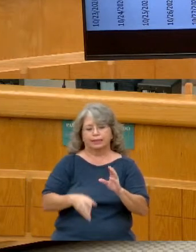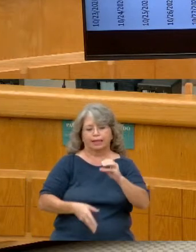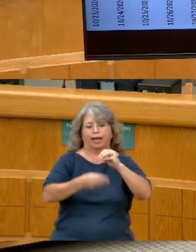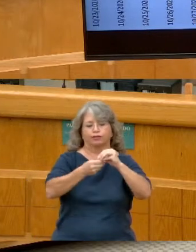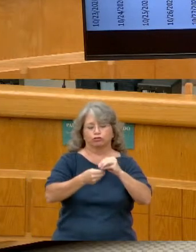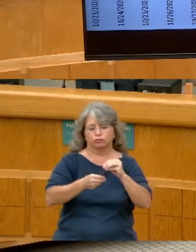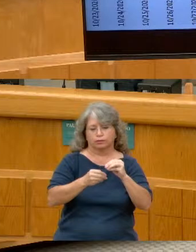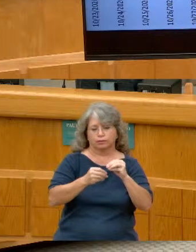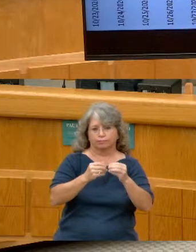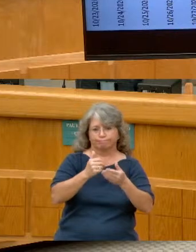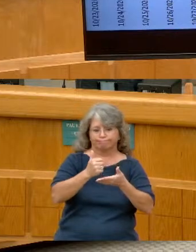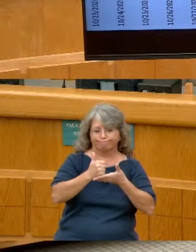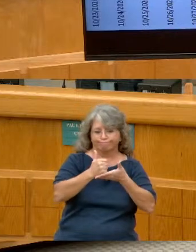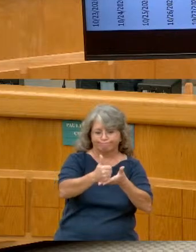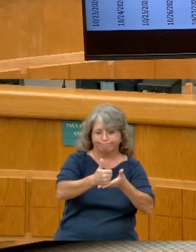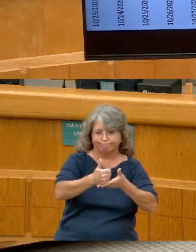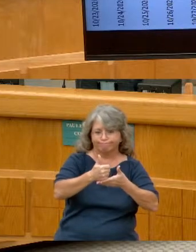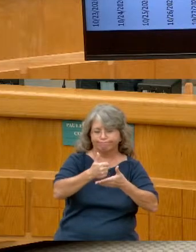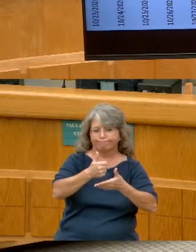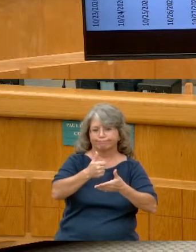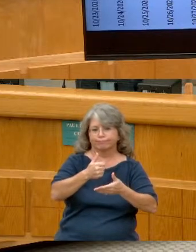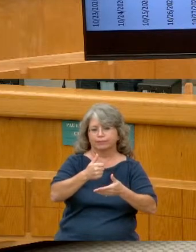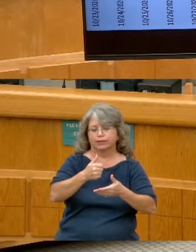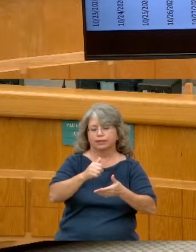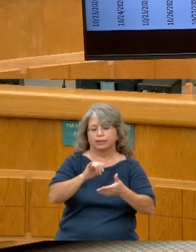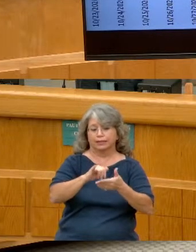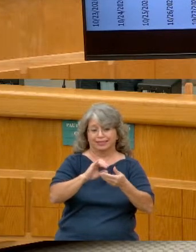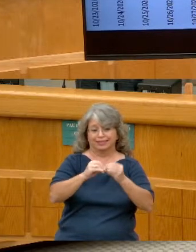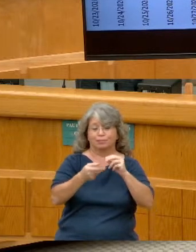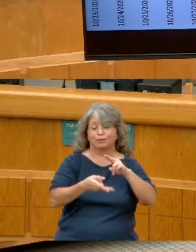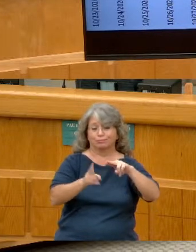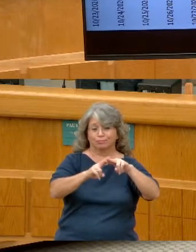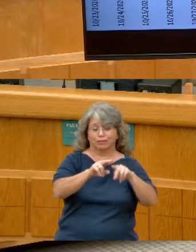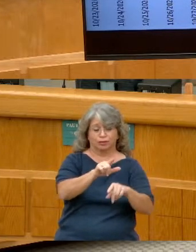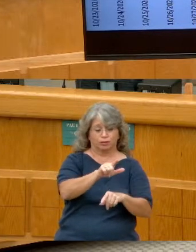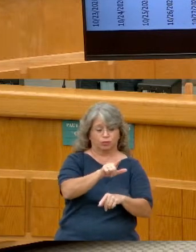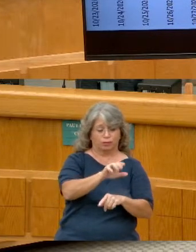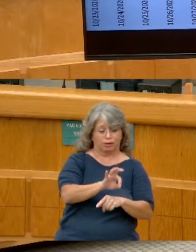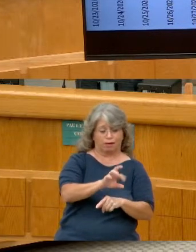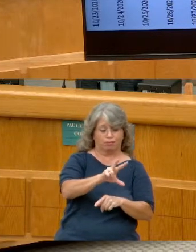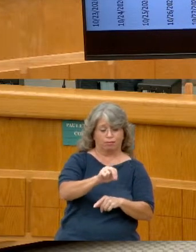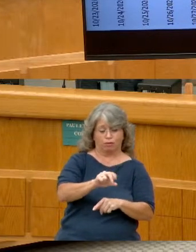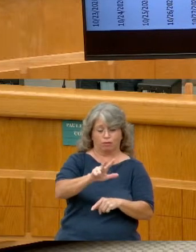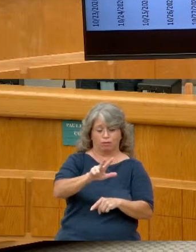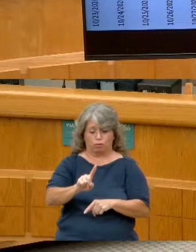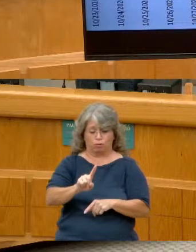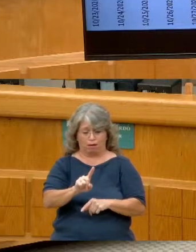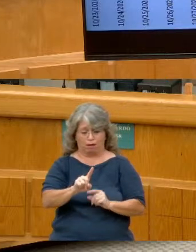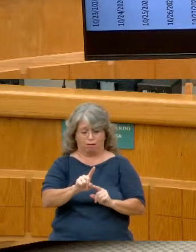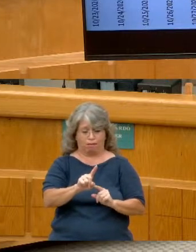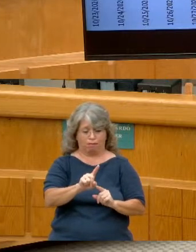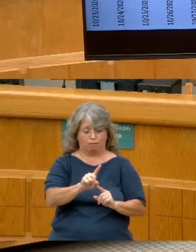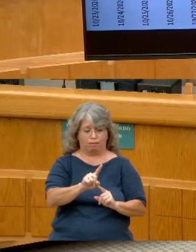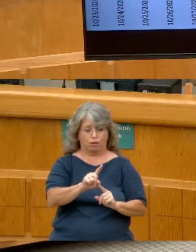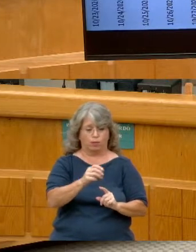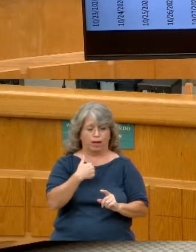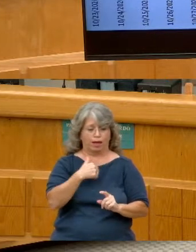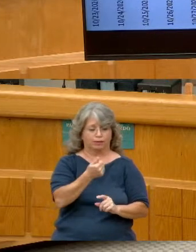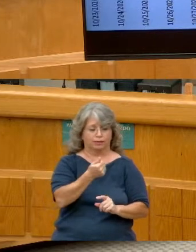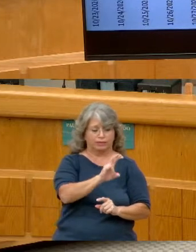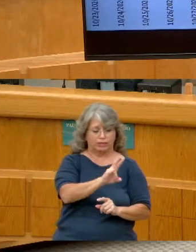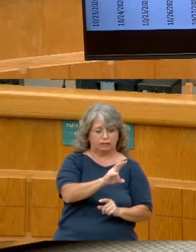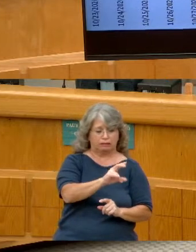are also going up. You can see on the 29th, the 30th, and the 31st of October, we had 17, 19, and